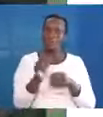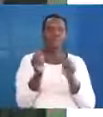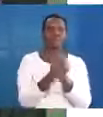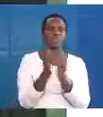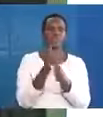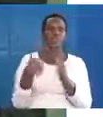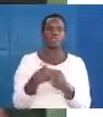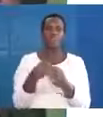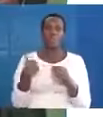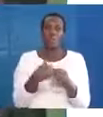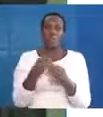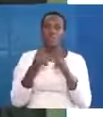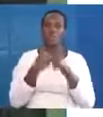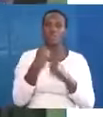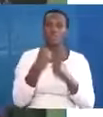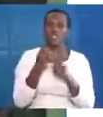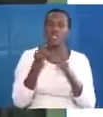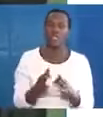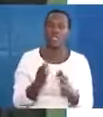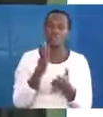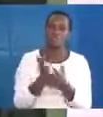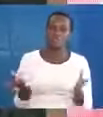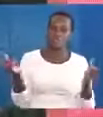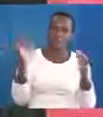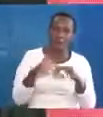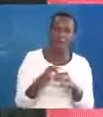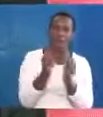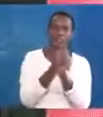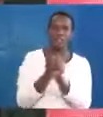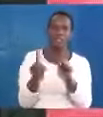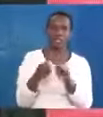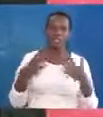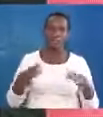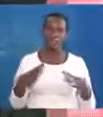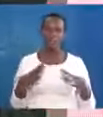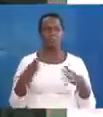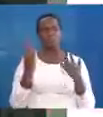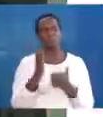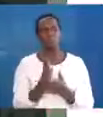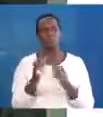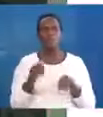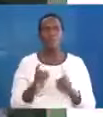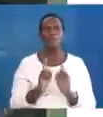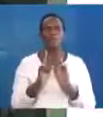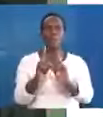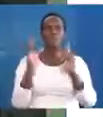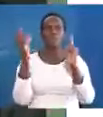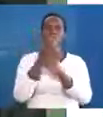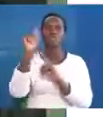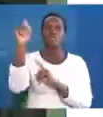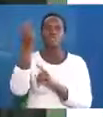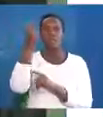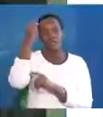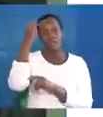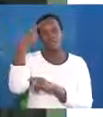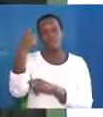We are confident that if we come together as a people, nothing can stop us from realizing the Kenyan dream as coined by the founding